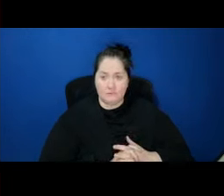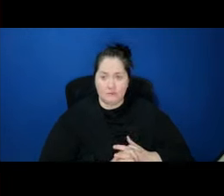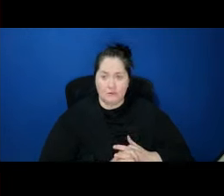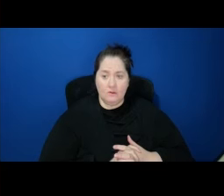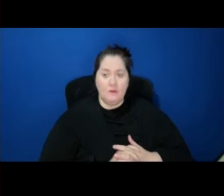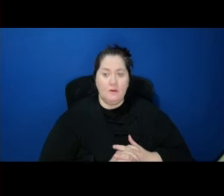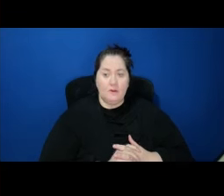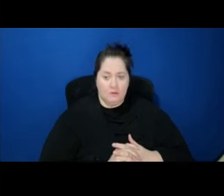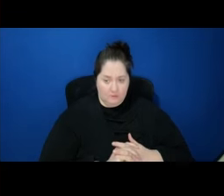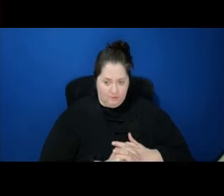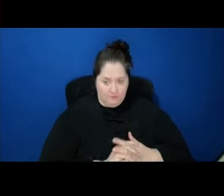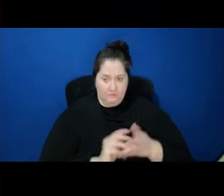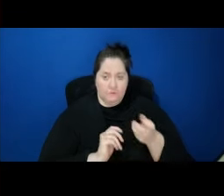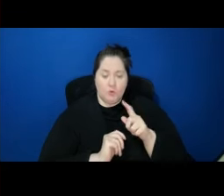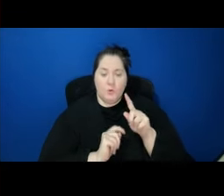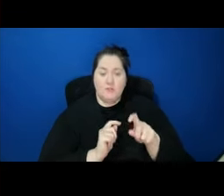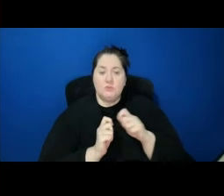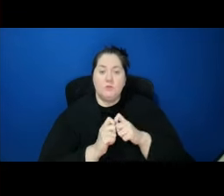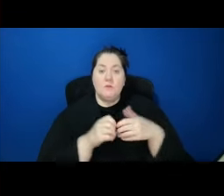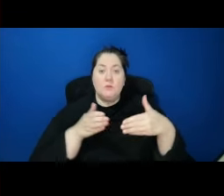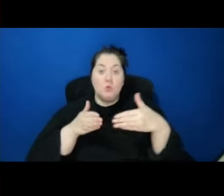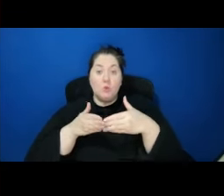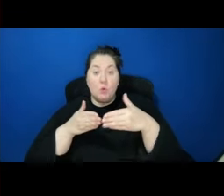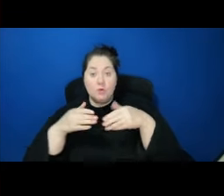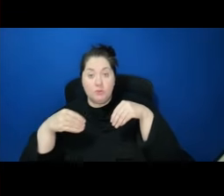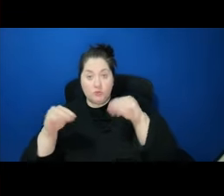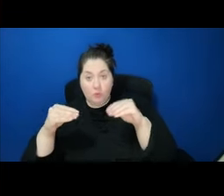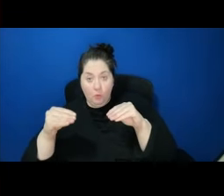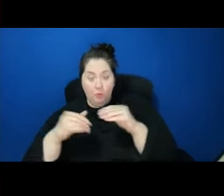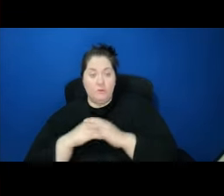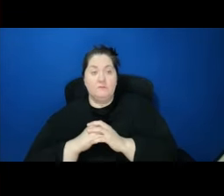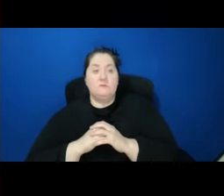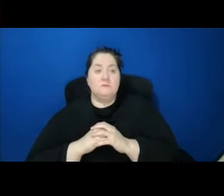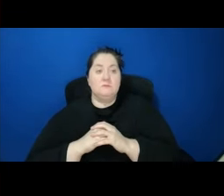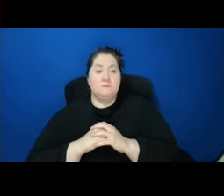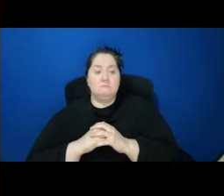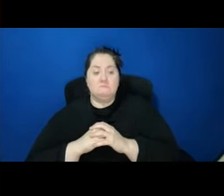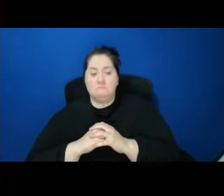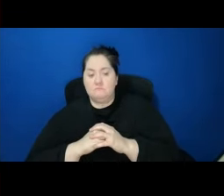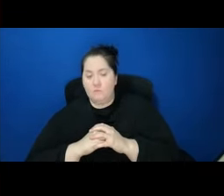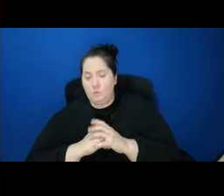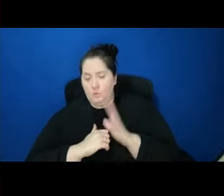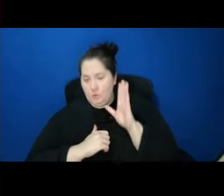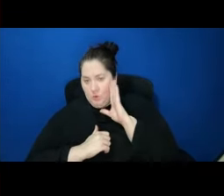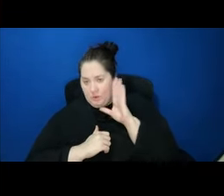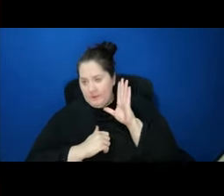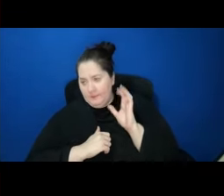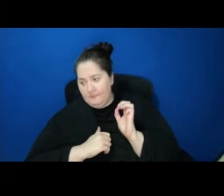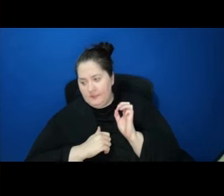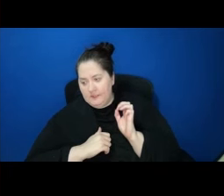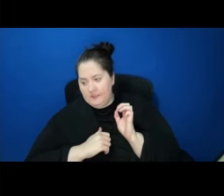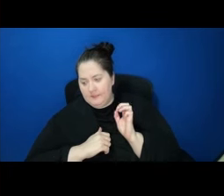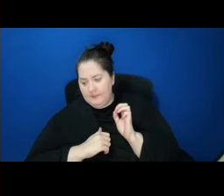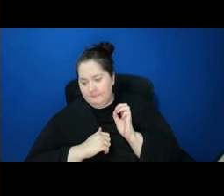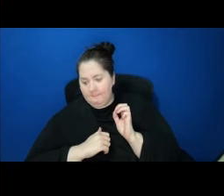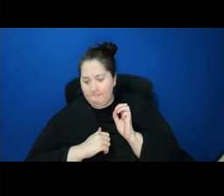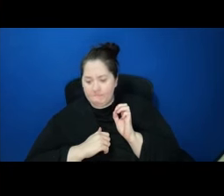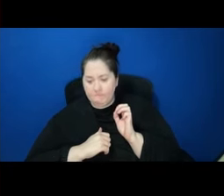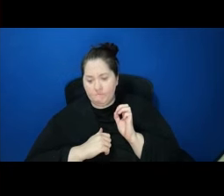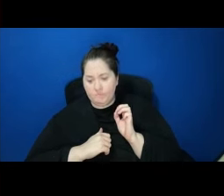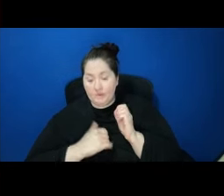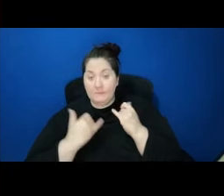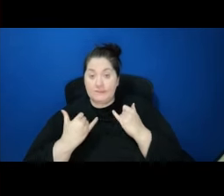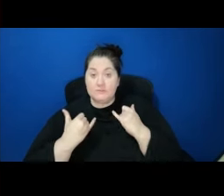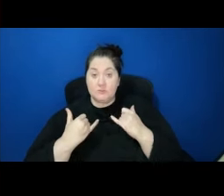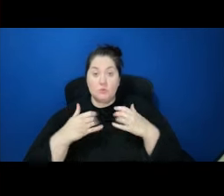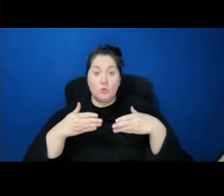There's a couple of questions about corner stores, both whether some of them would be, whether some existing